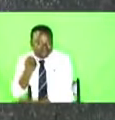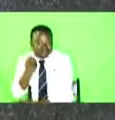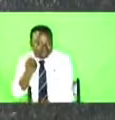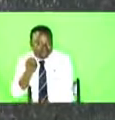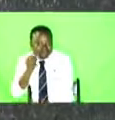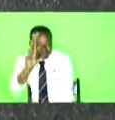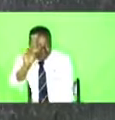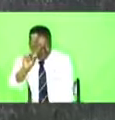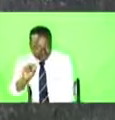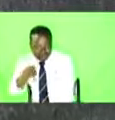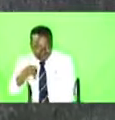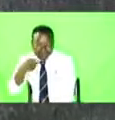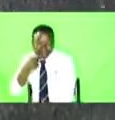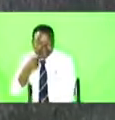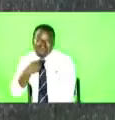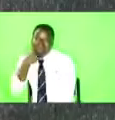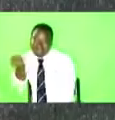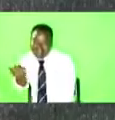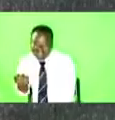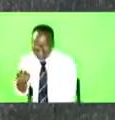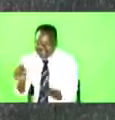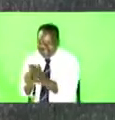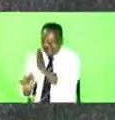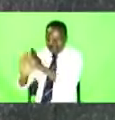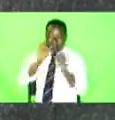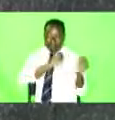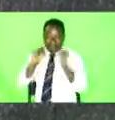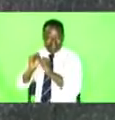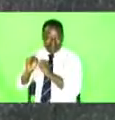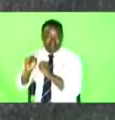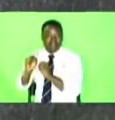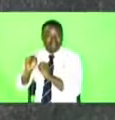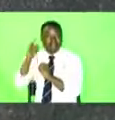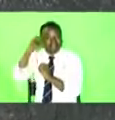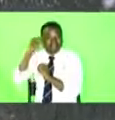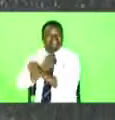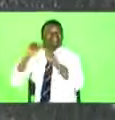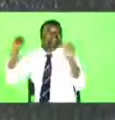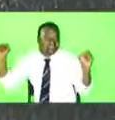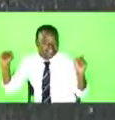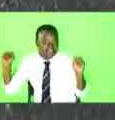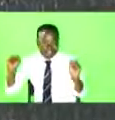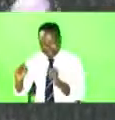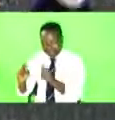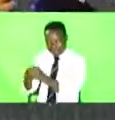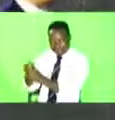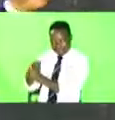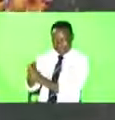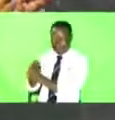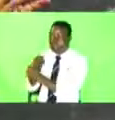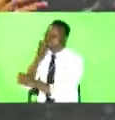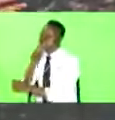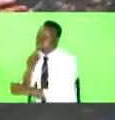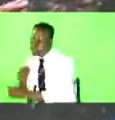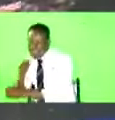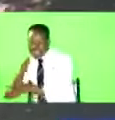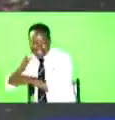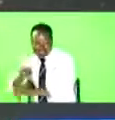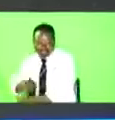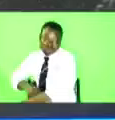Paul. For it is the power of God unto salvation. First to the Jews, and then to all the